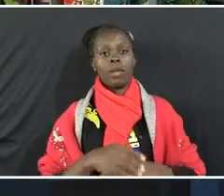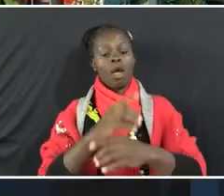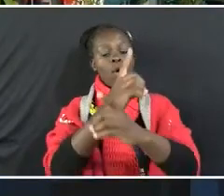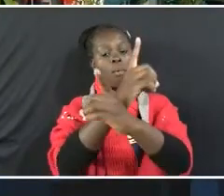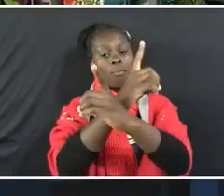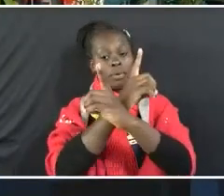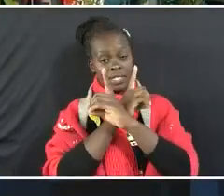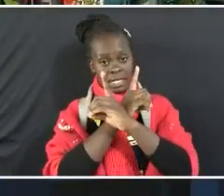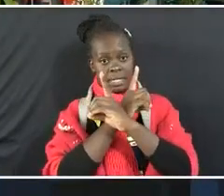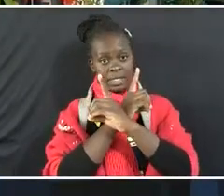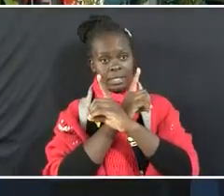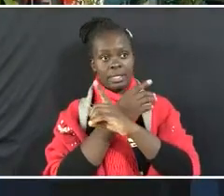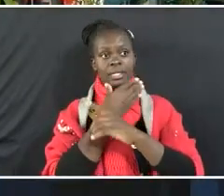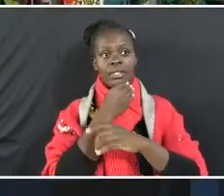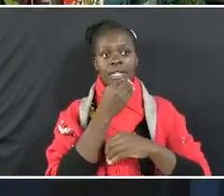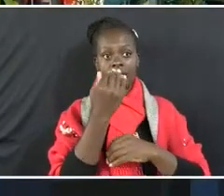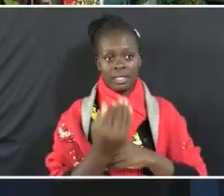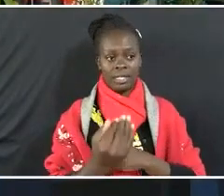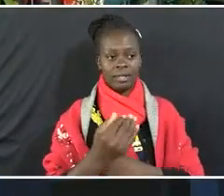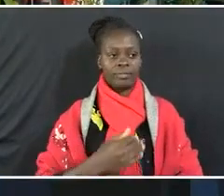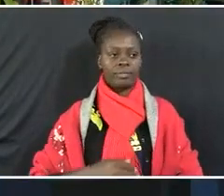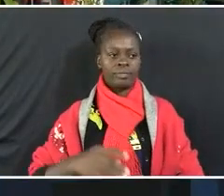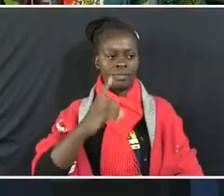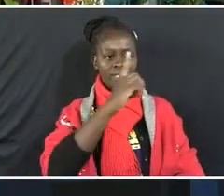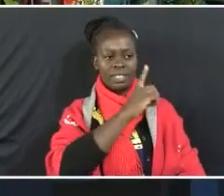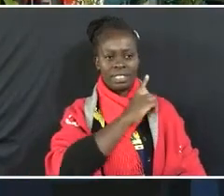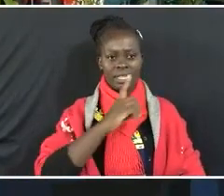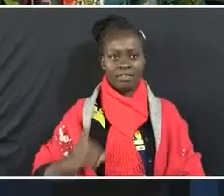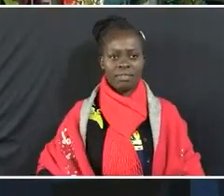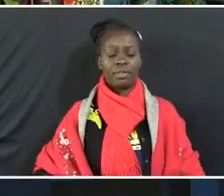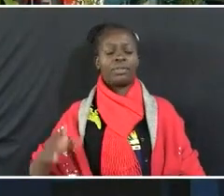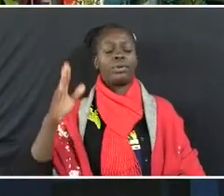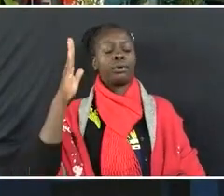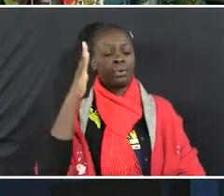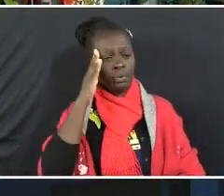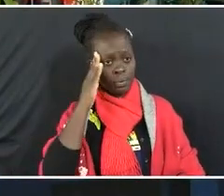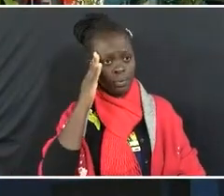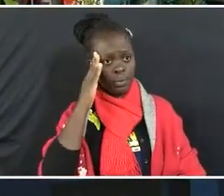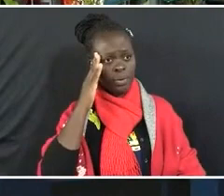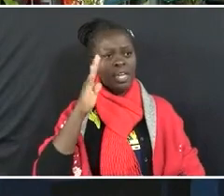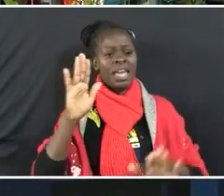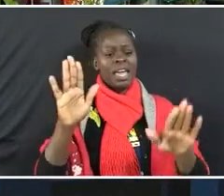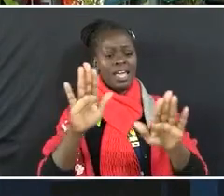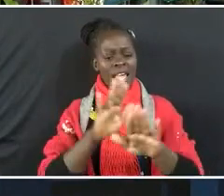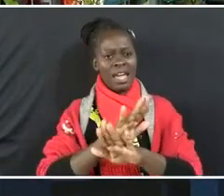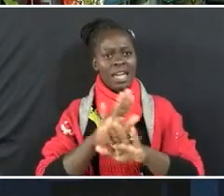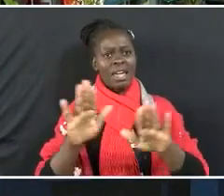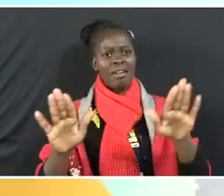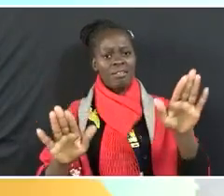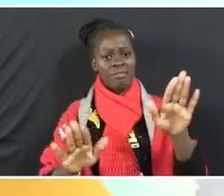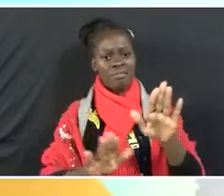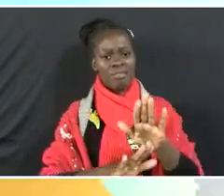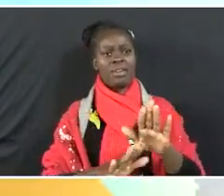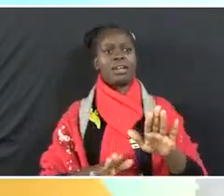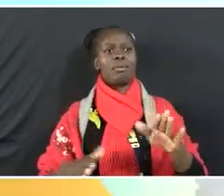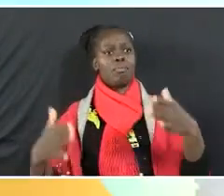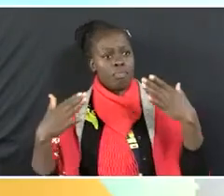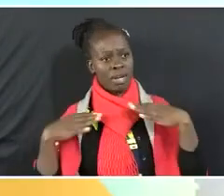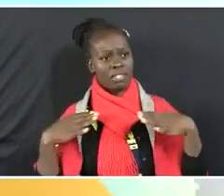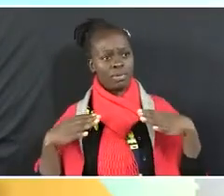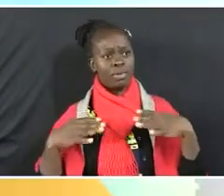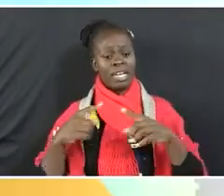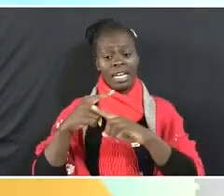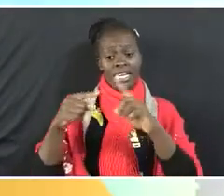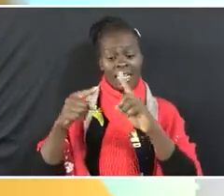son. David knew that everyone was baying for the blood of the son. David